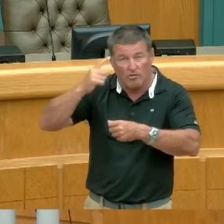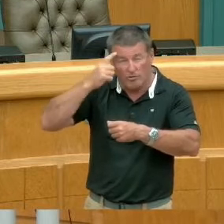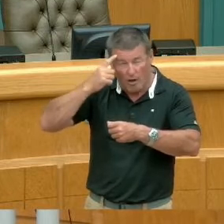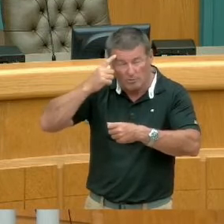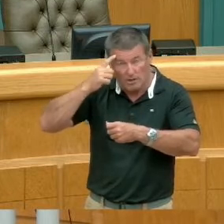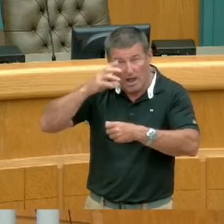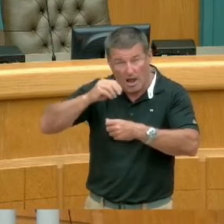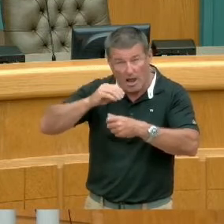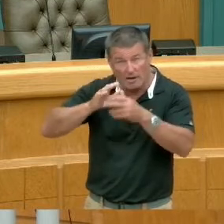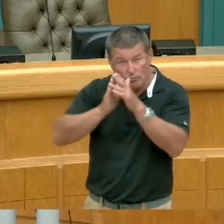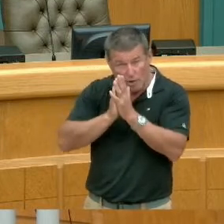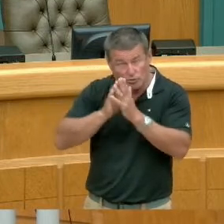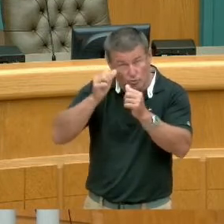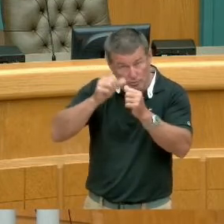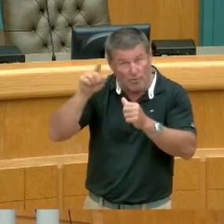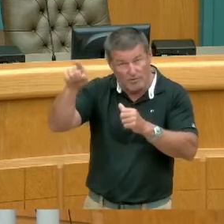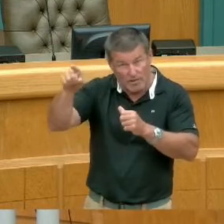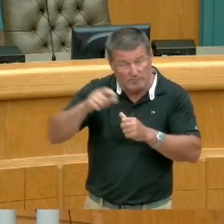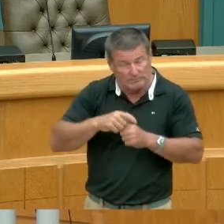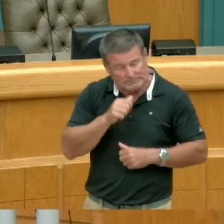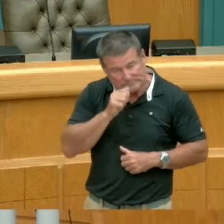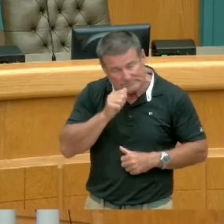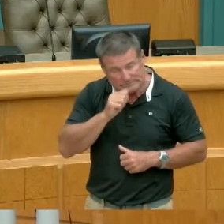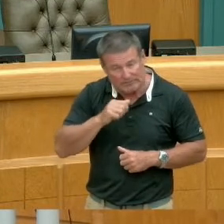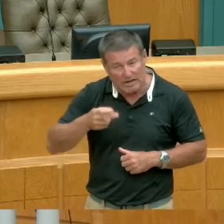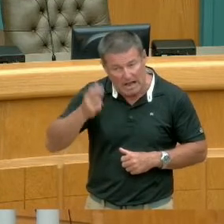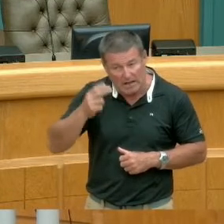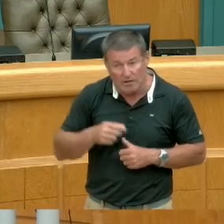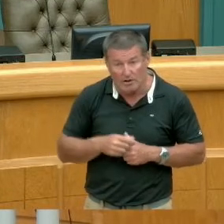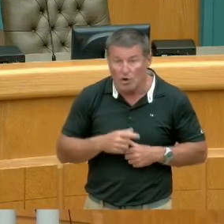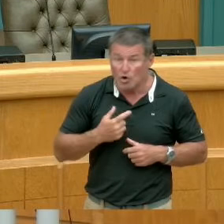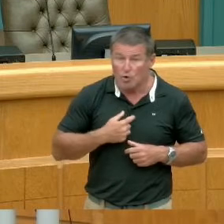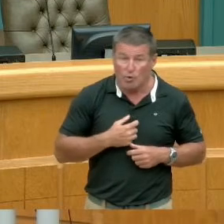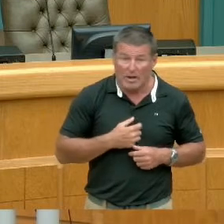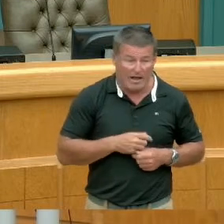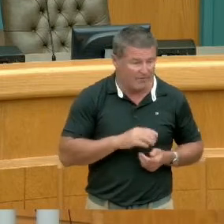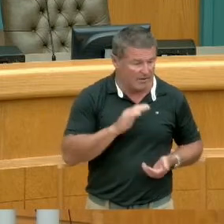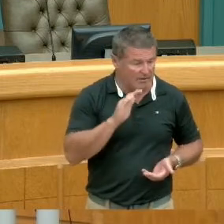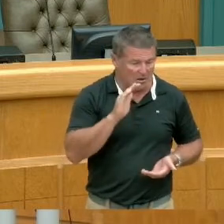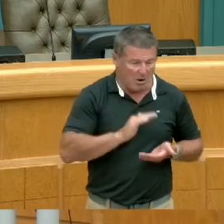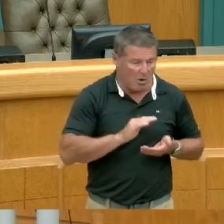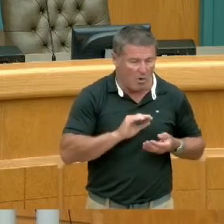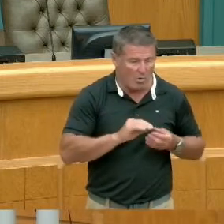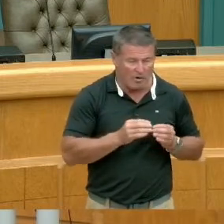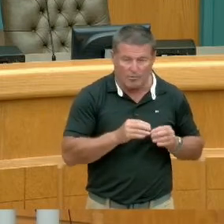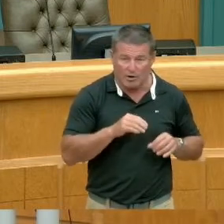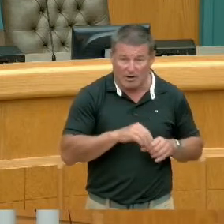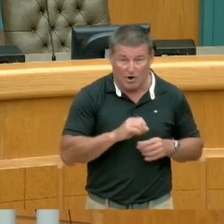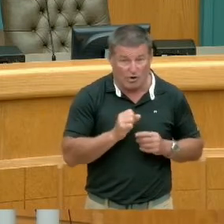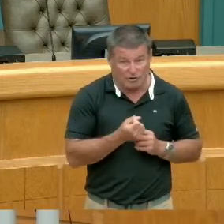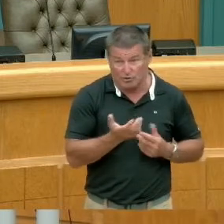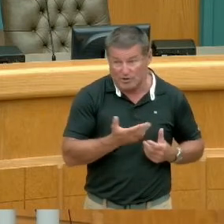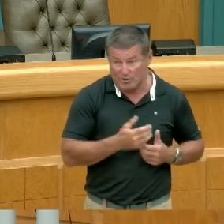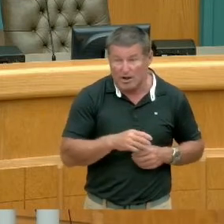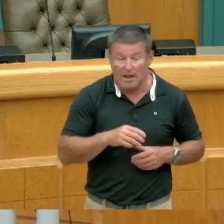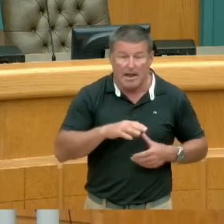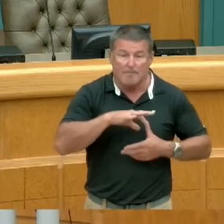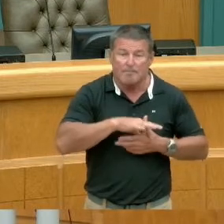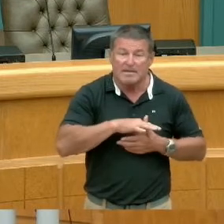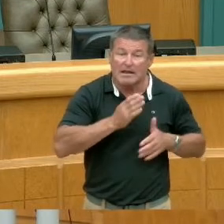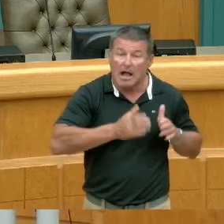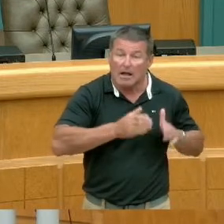that we have a very low number of positive responses in our situation here. So